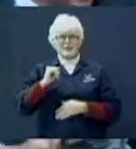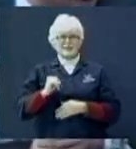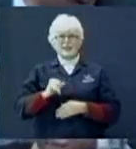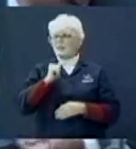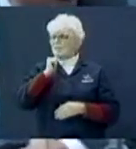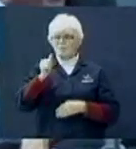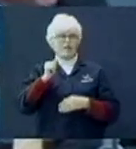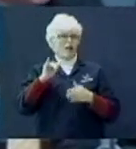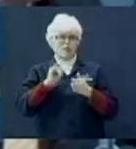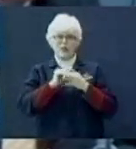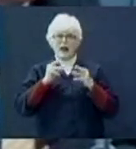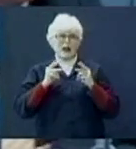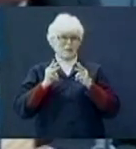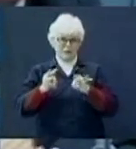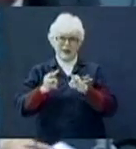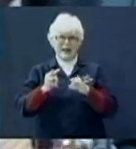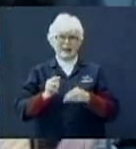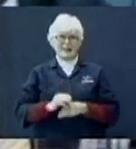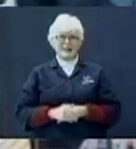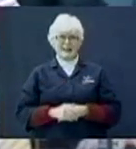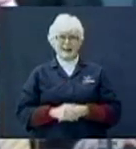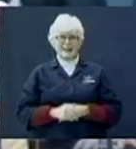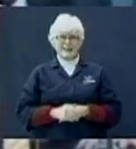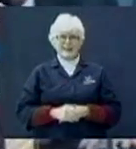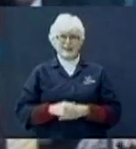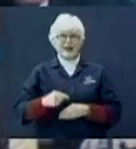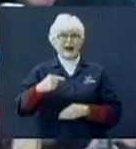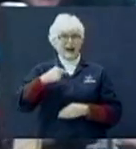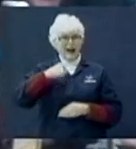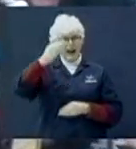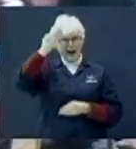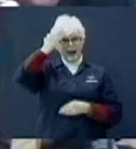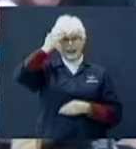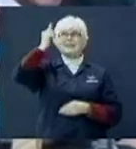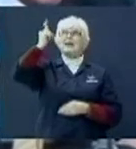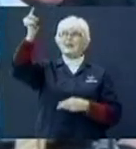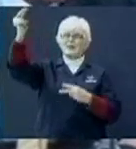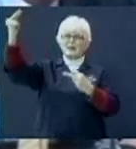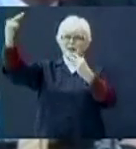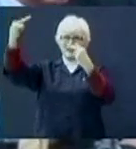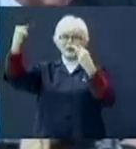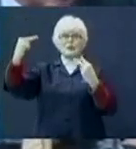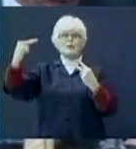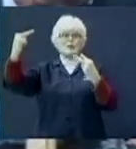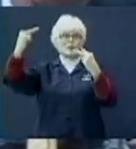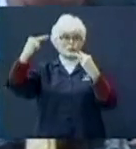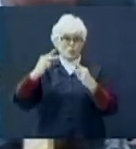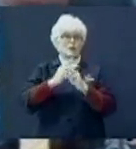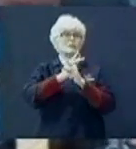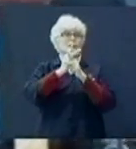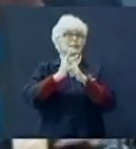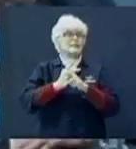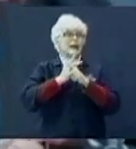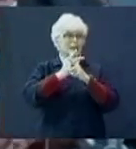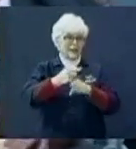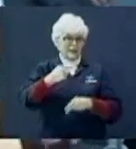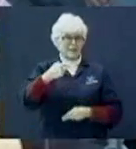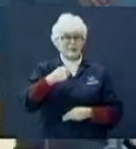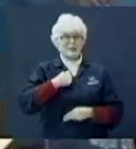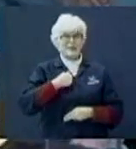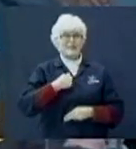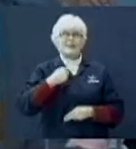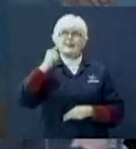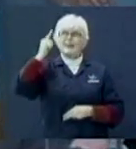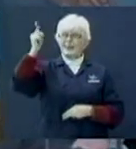that way. I know He's watching over me each